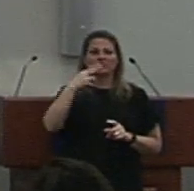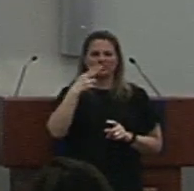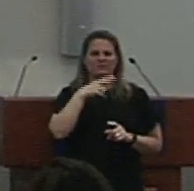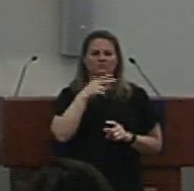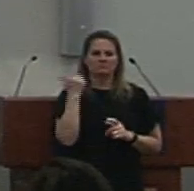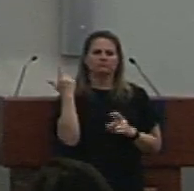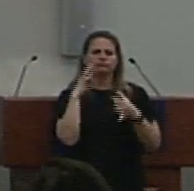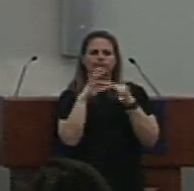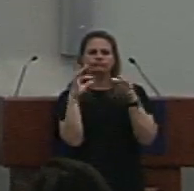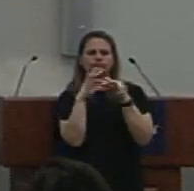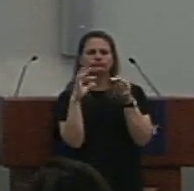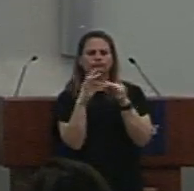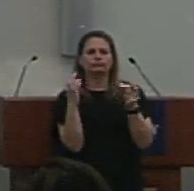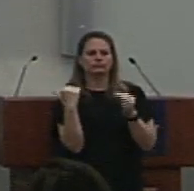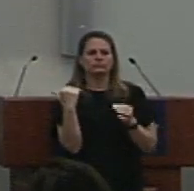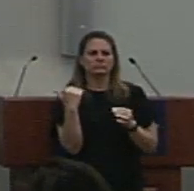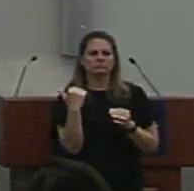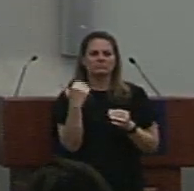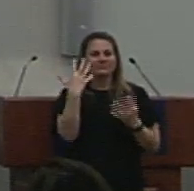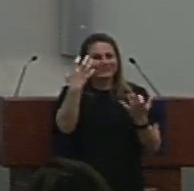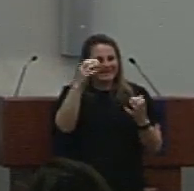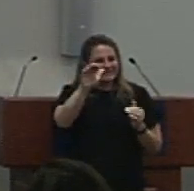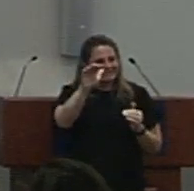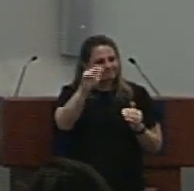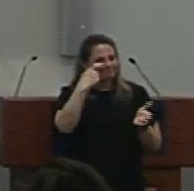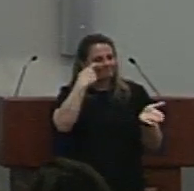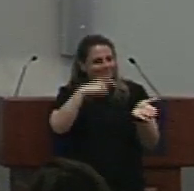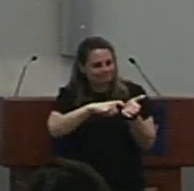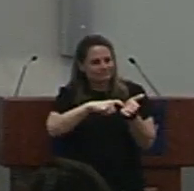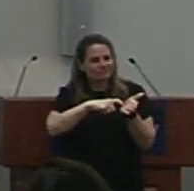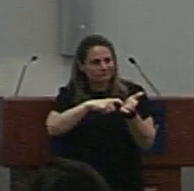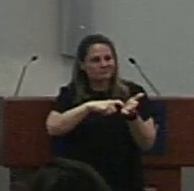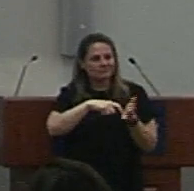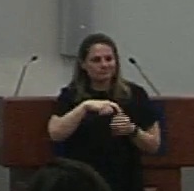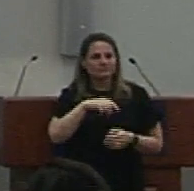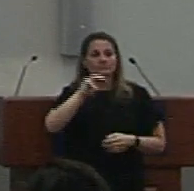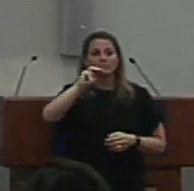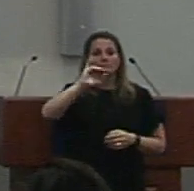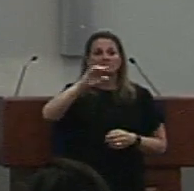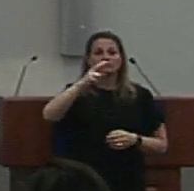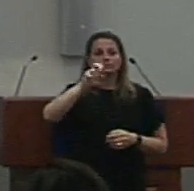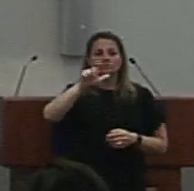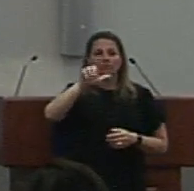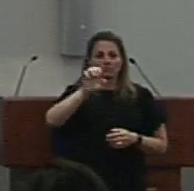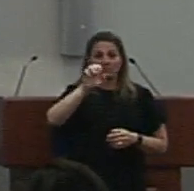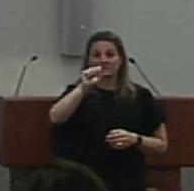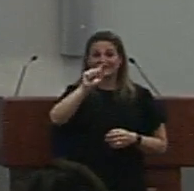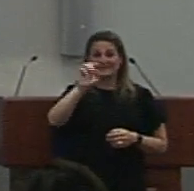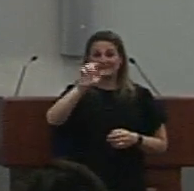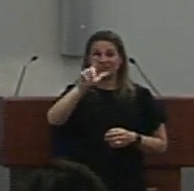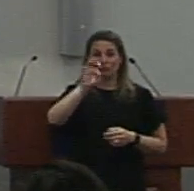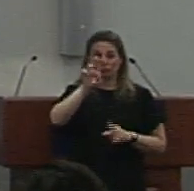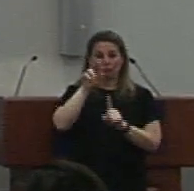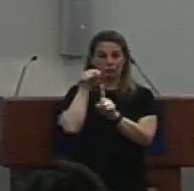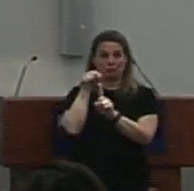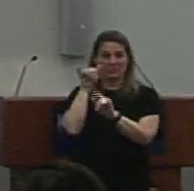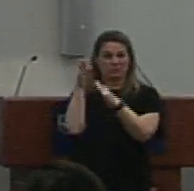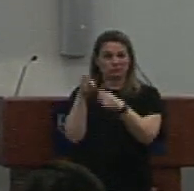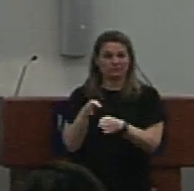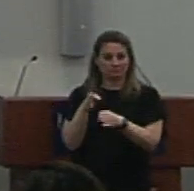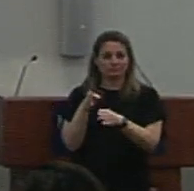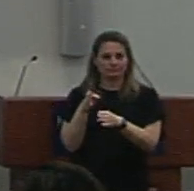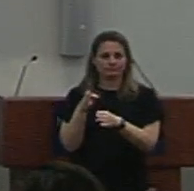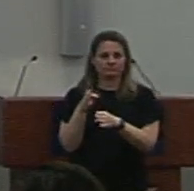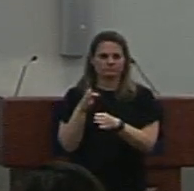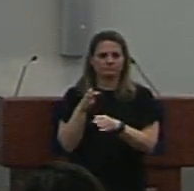Steeler and her staff are in the room. Michelle, if you could just, you and your staff could raise your hands. That they